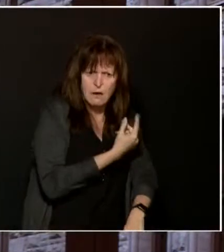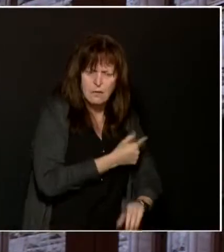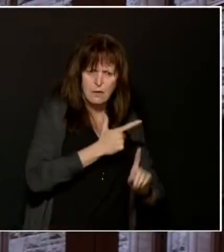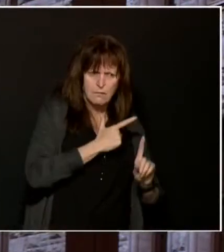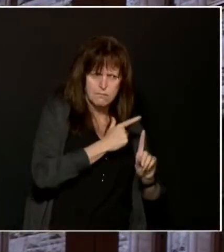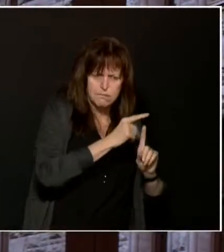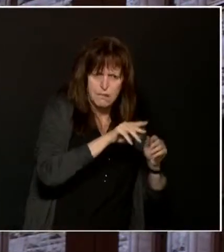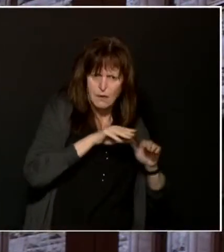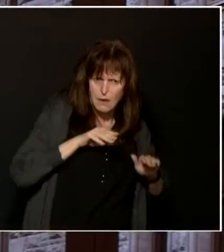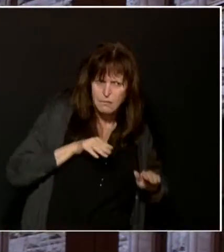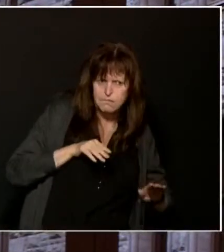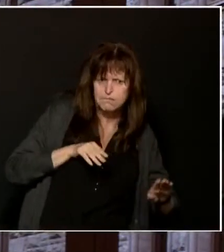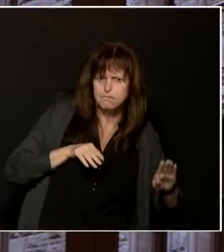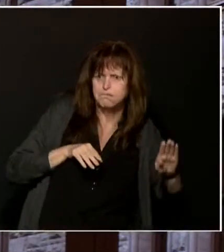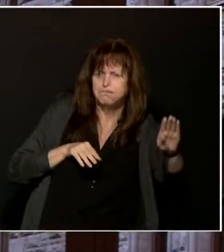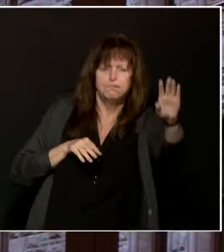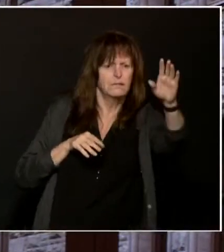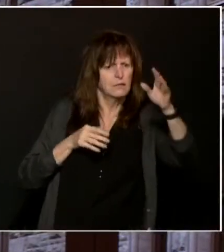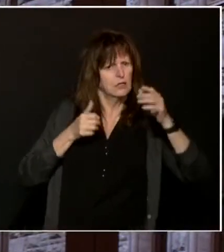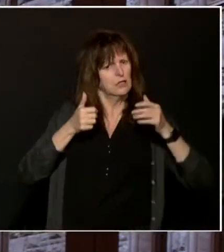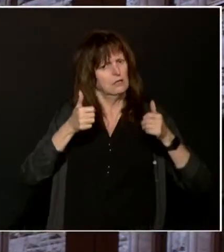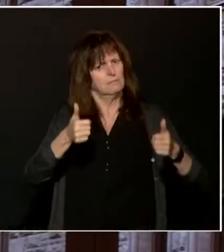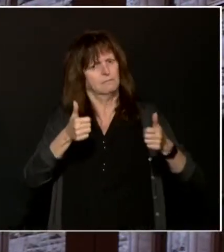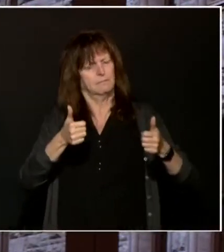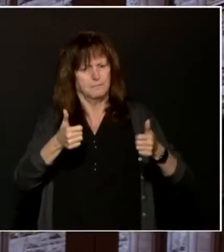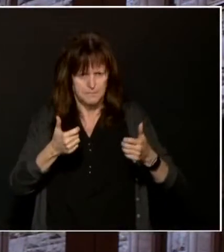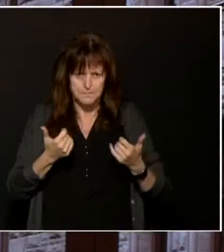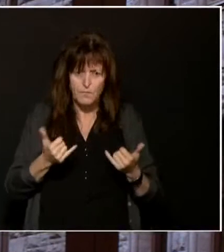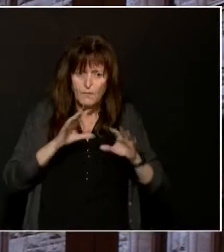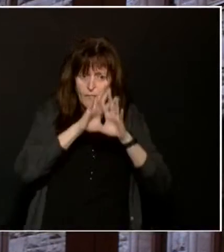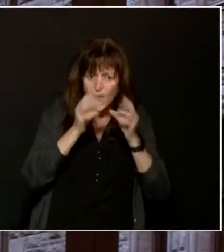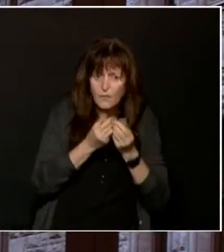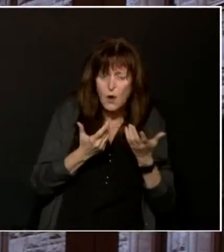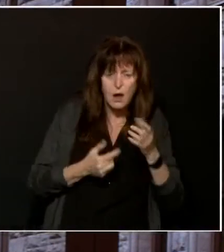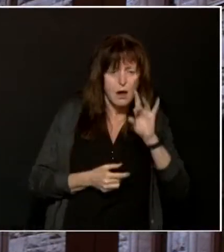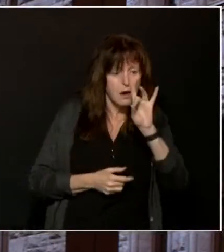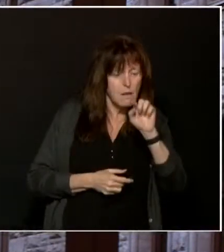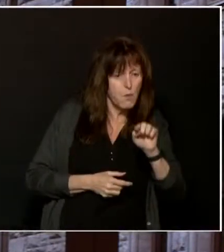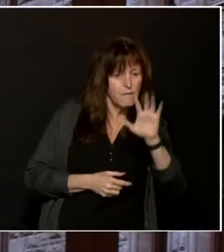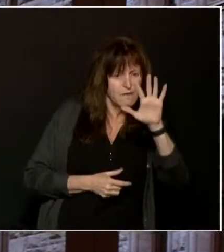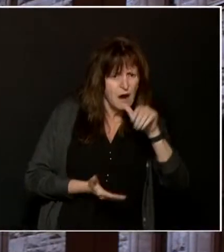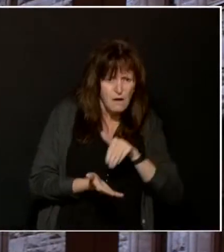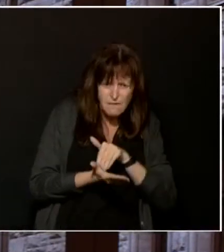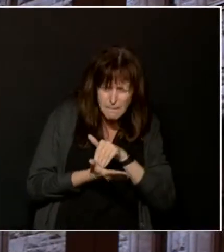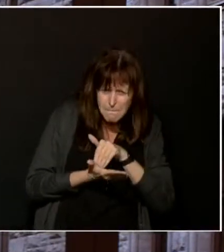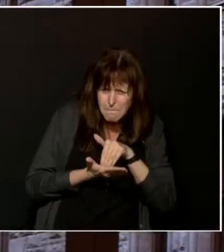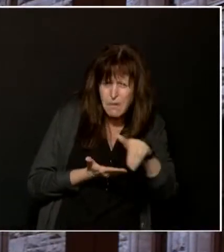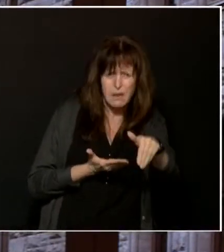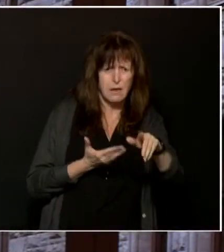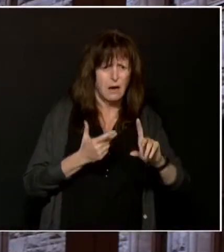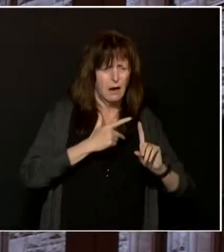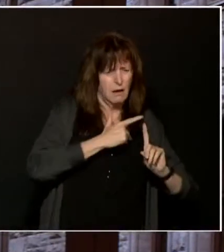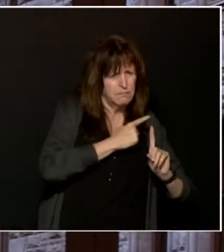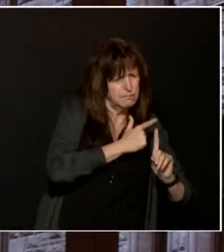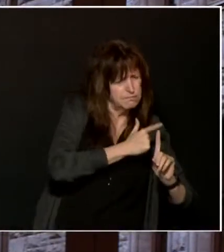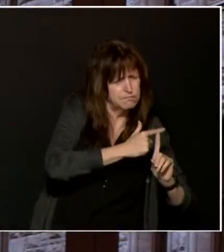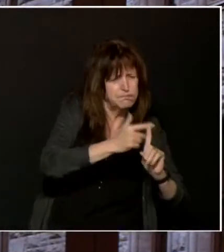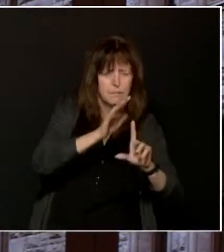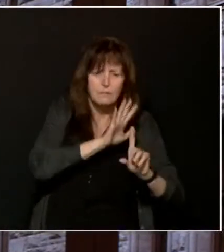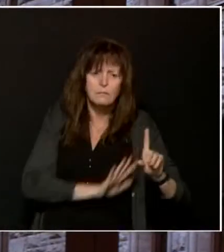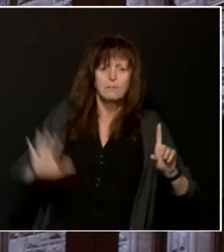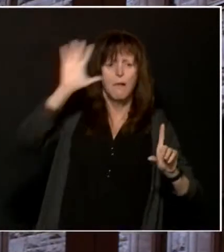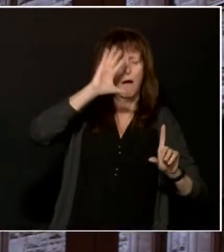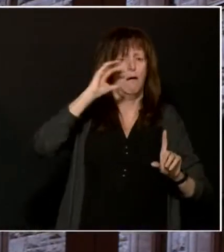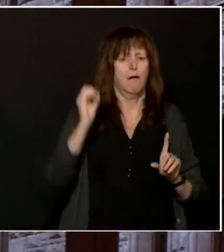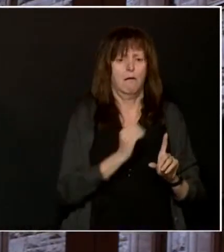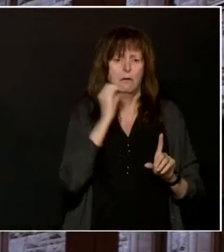To date, more than 8.5 million doses of COVID-19 vaccine have been administered in Ontario. I'd like to reiterate what I said on